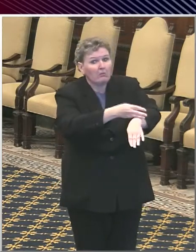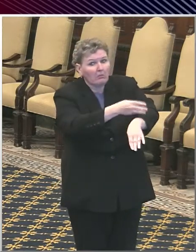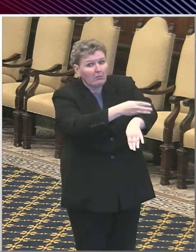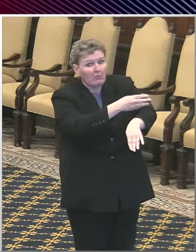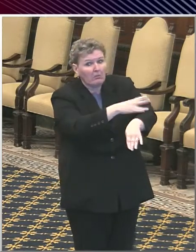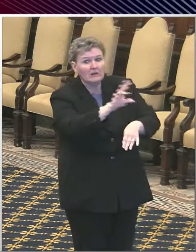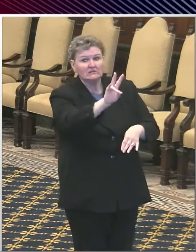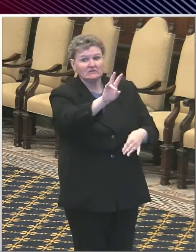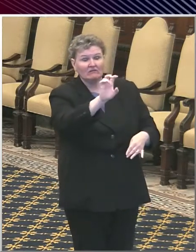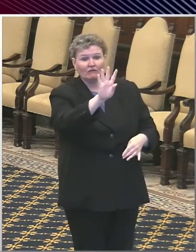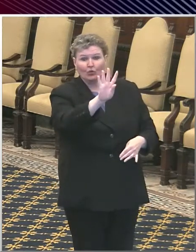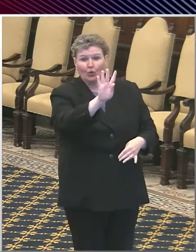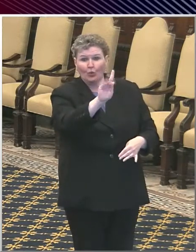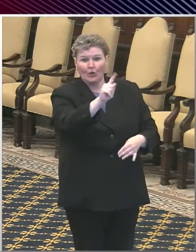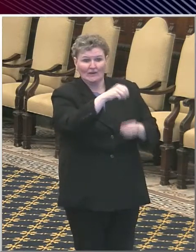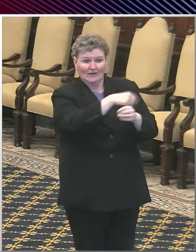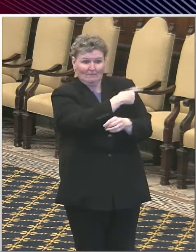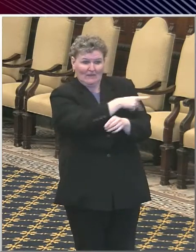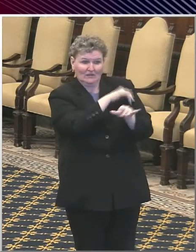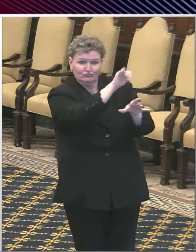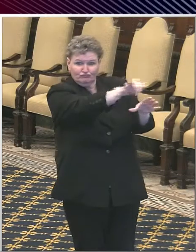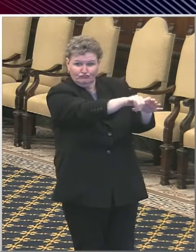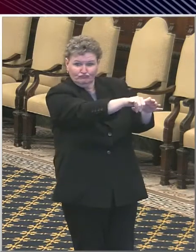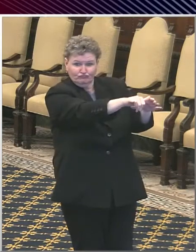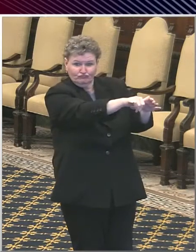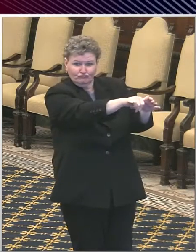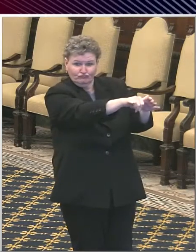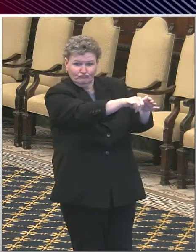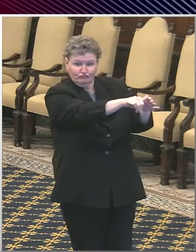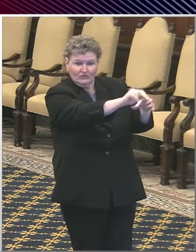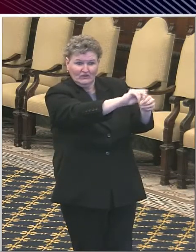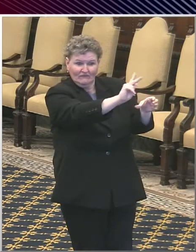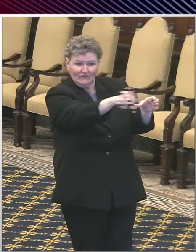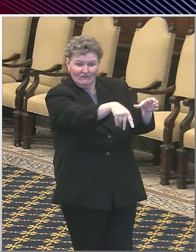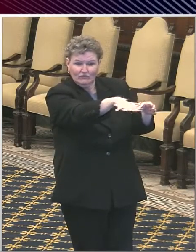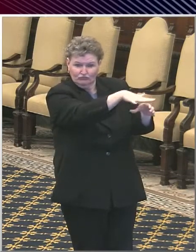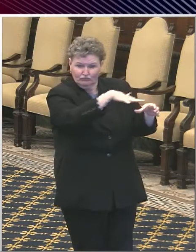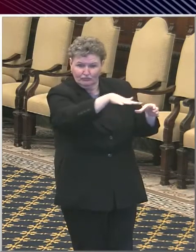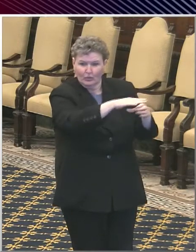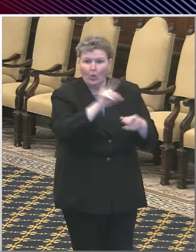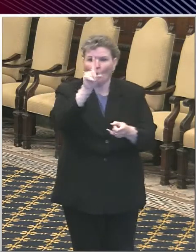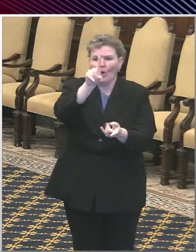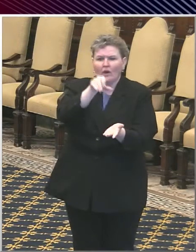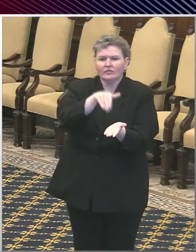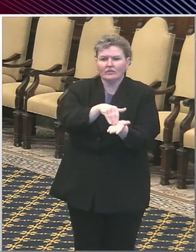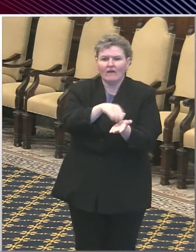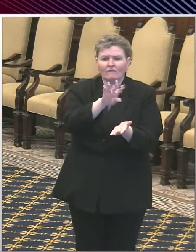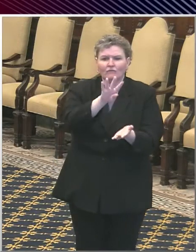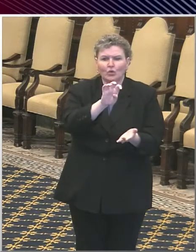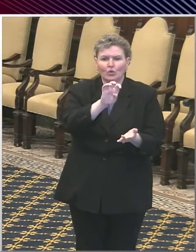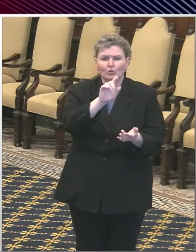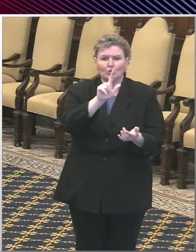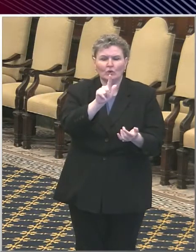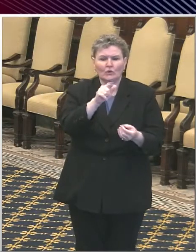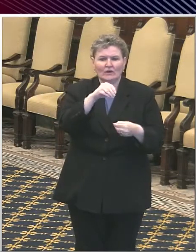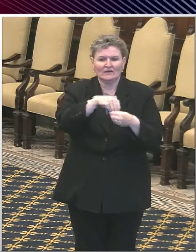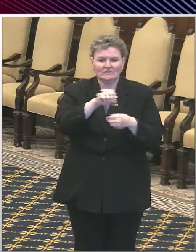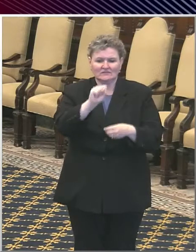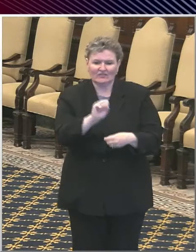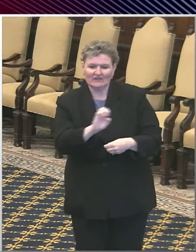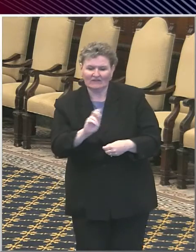databases. We have a database of cases that are reported to us, people with a confirmed coronavirus test, and then we have death certificates, people